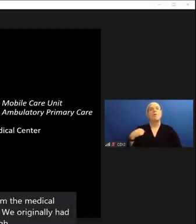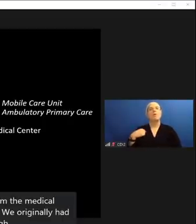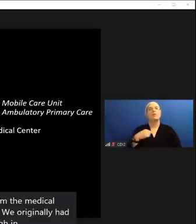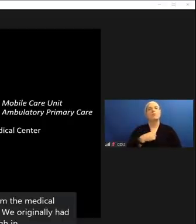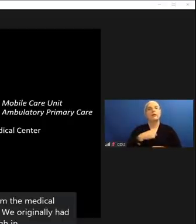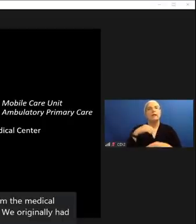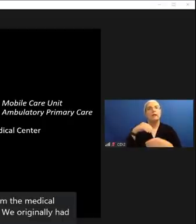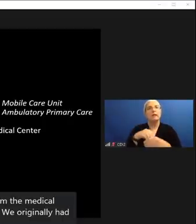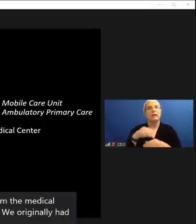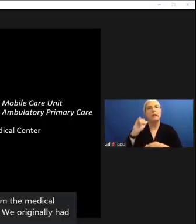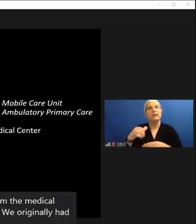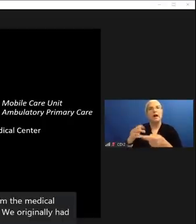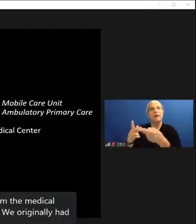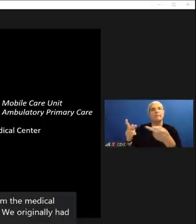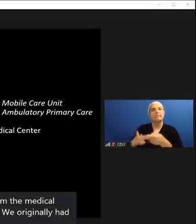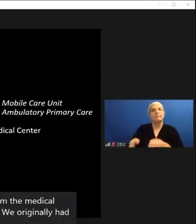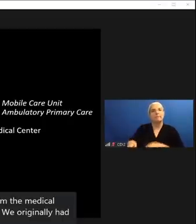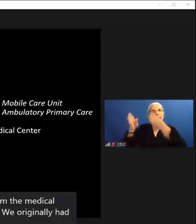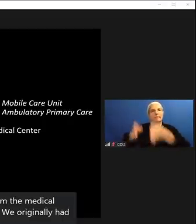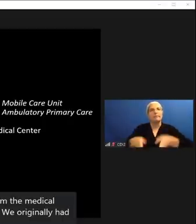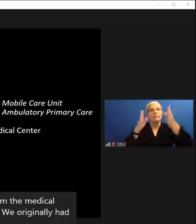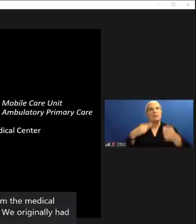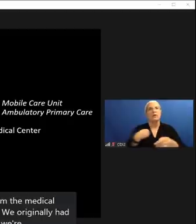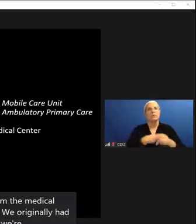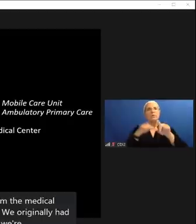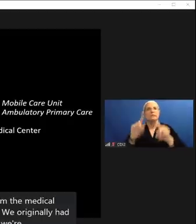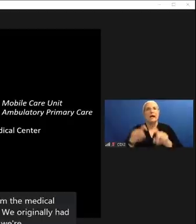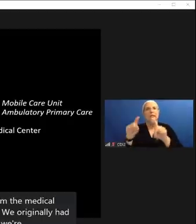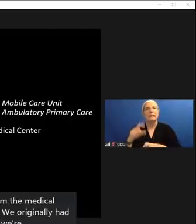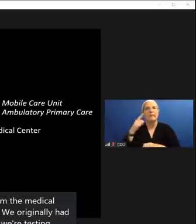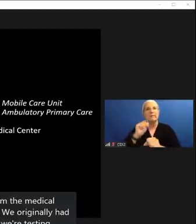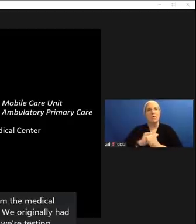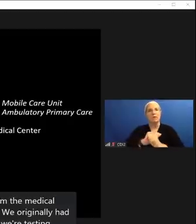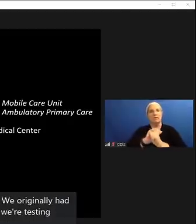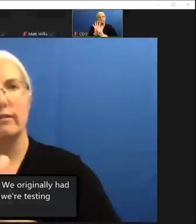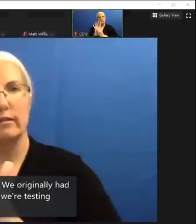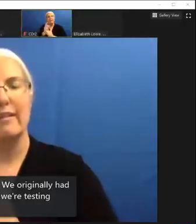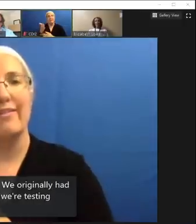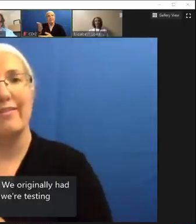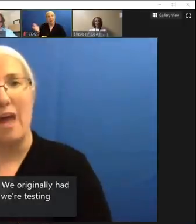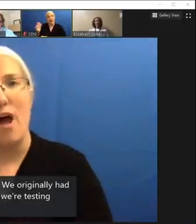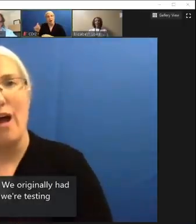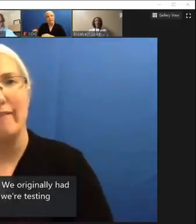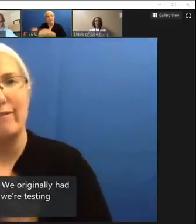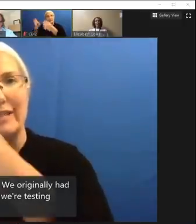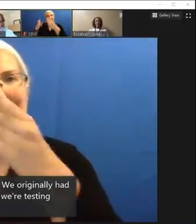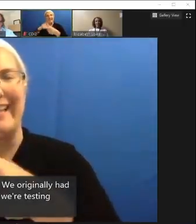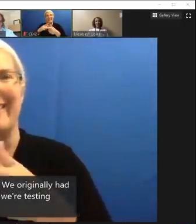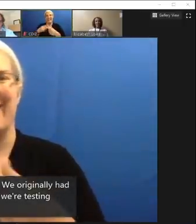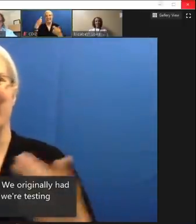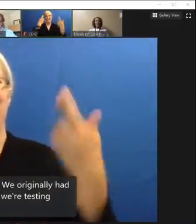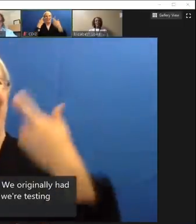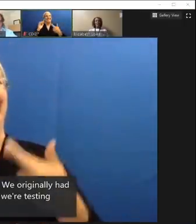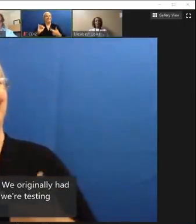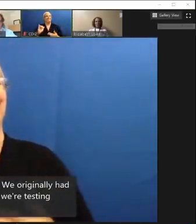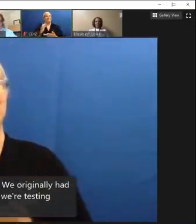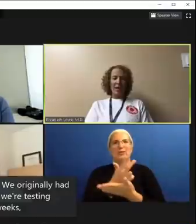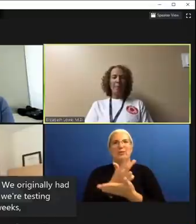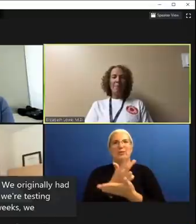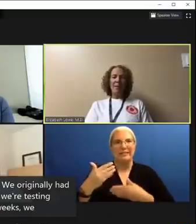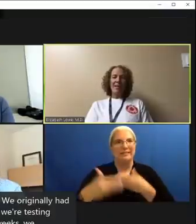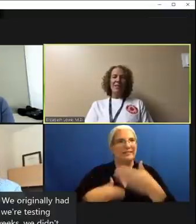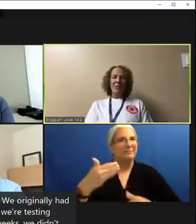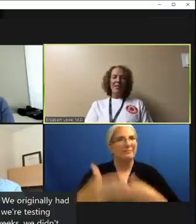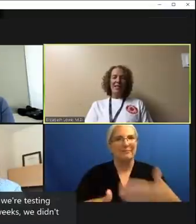COVID positive patients. And we realized after about 3 weeks, we didn't have as many people